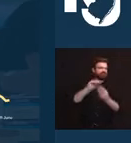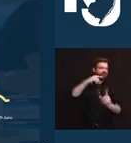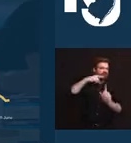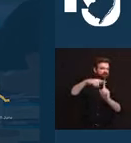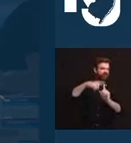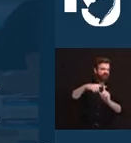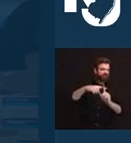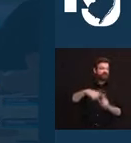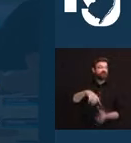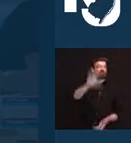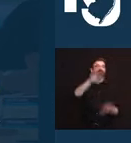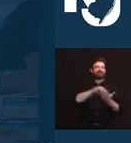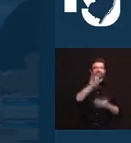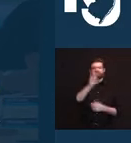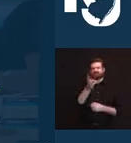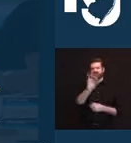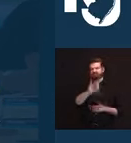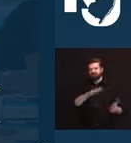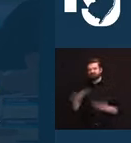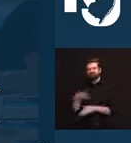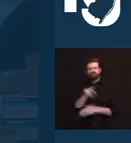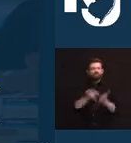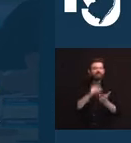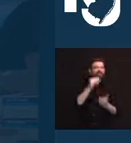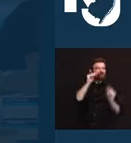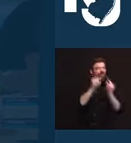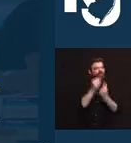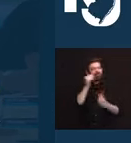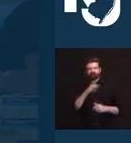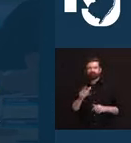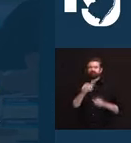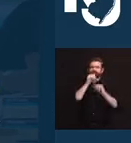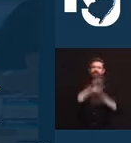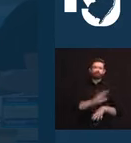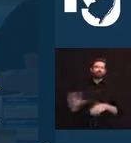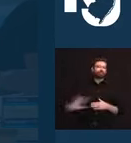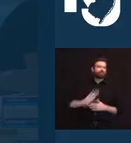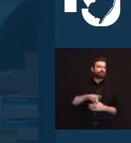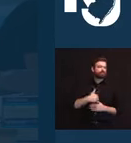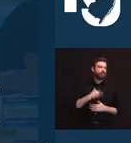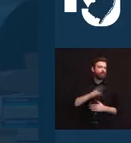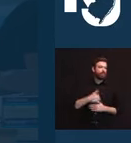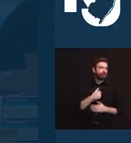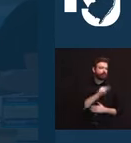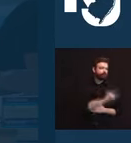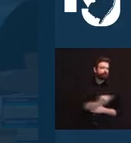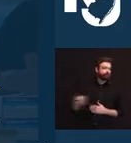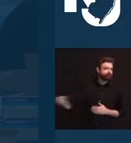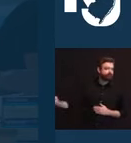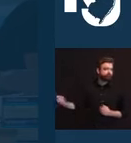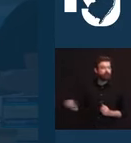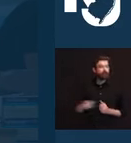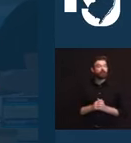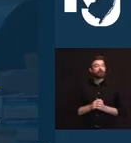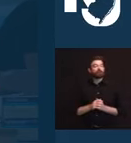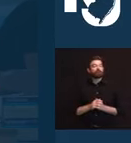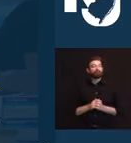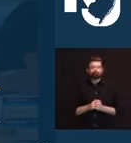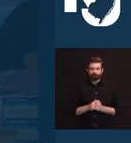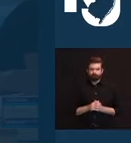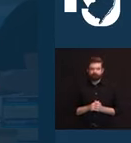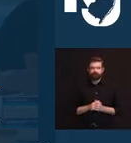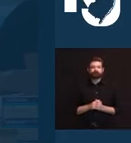5,768 lost brothers and sisters, blessed souls, in our lost long-term care facilities. We are continuing to throw everything we can